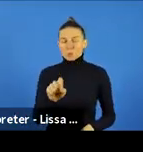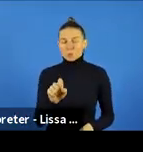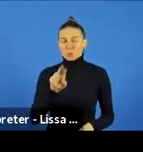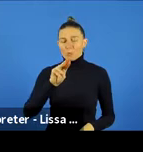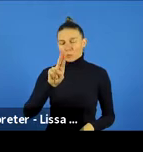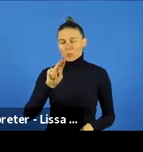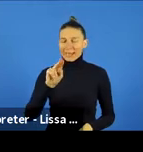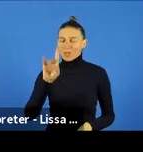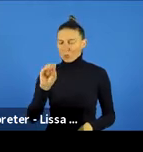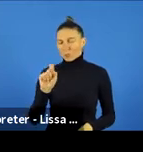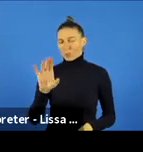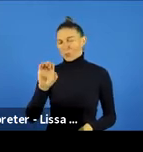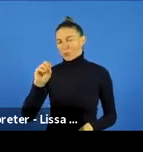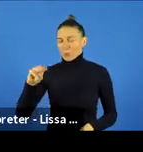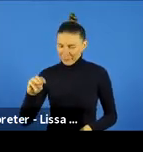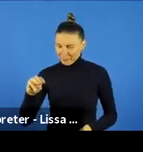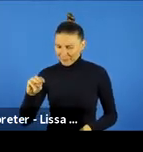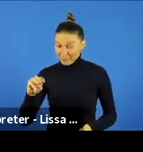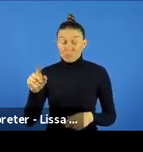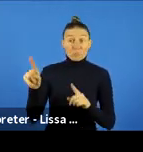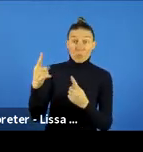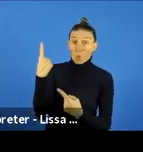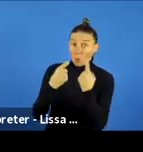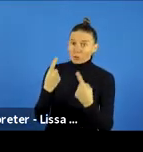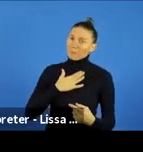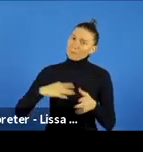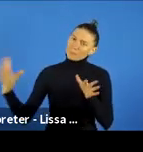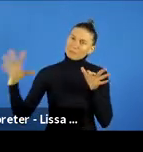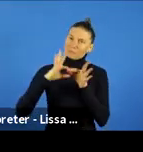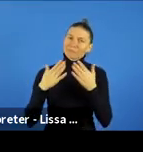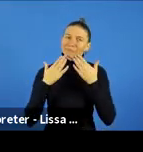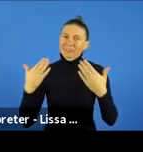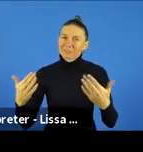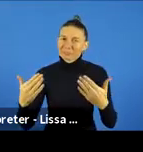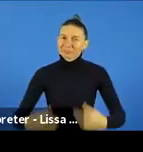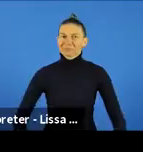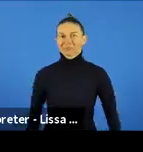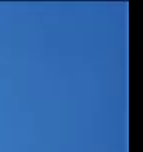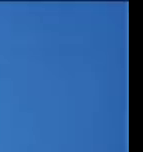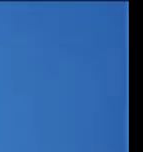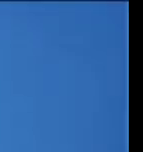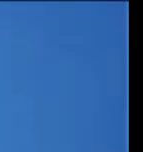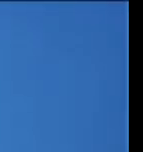www.monevo.com. And if you have questions, please reach out. Thank you very much.